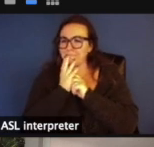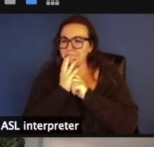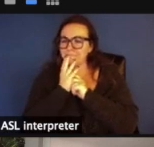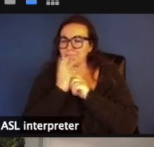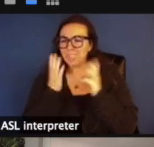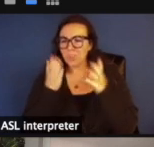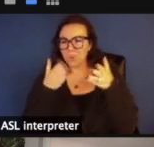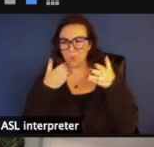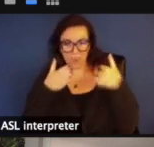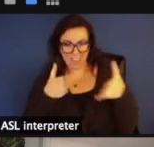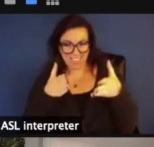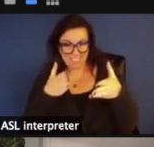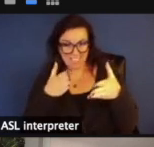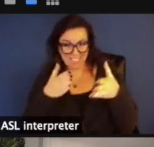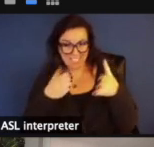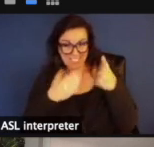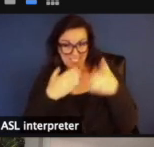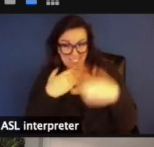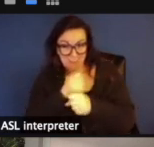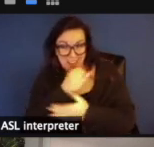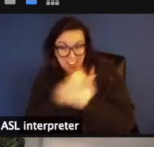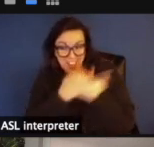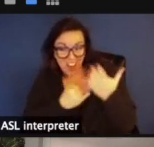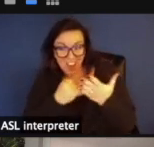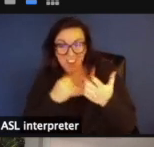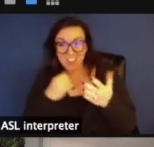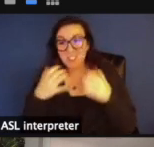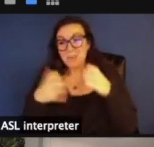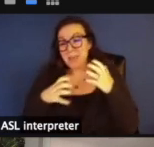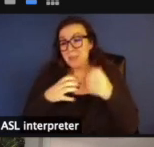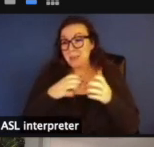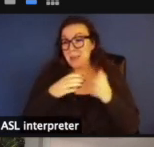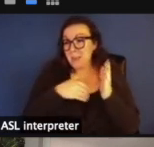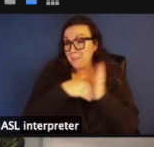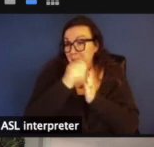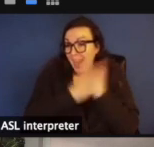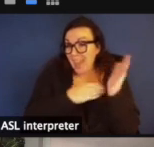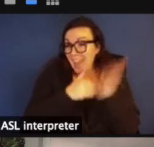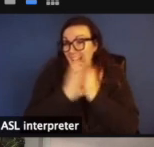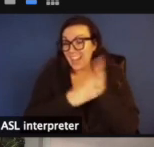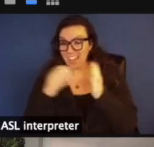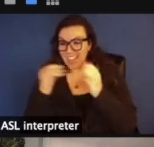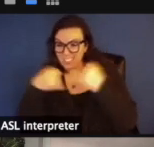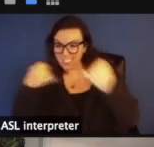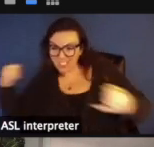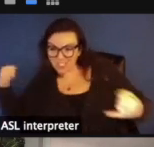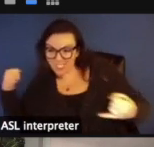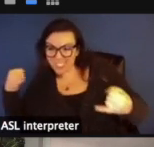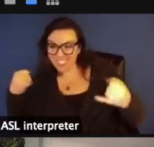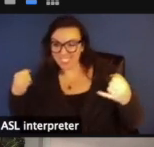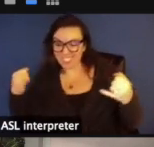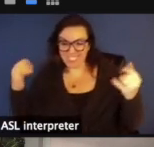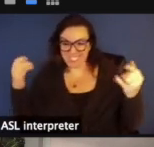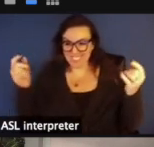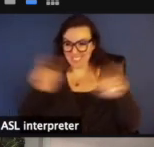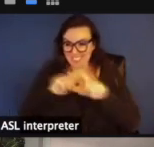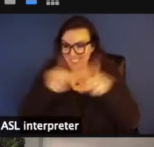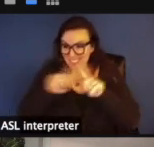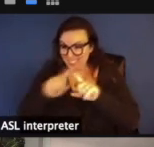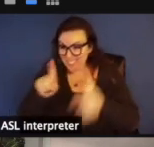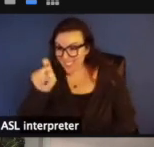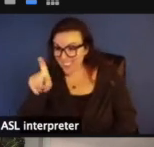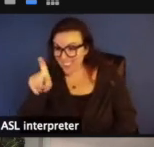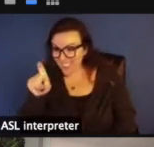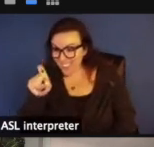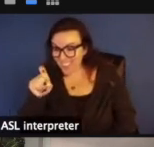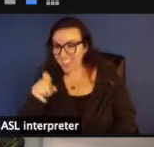ways to create art. So it might mix paint and string or different kinds of things that people use. Right. And Is so that